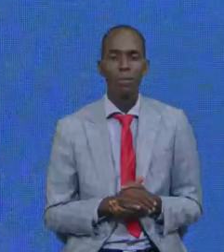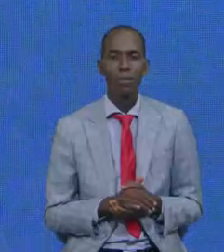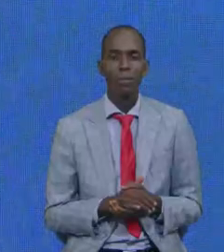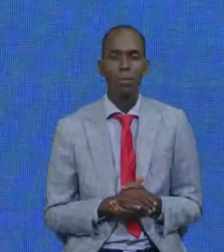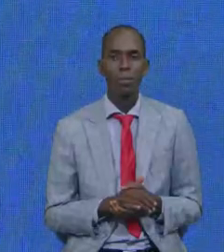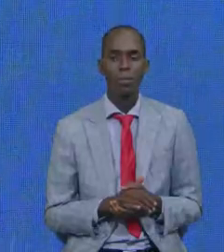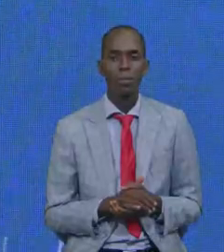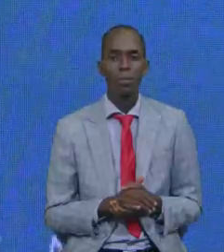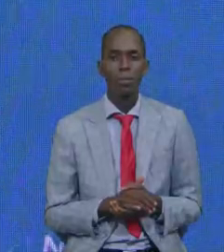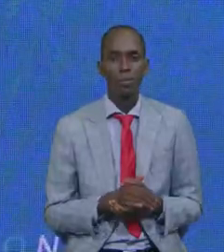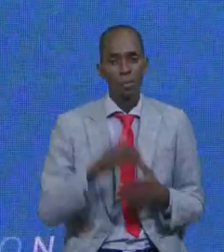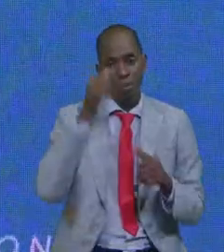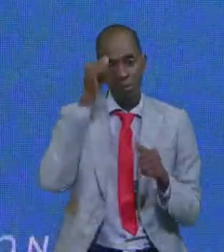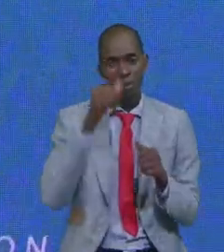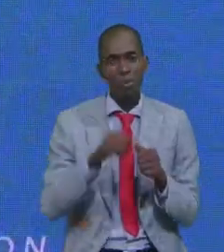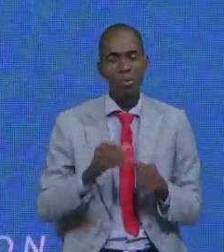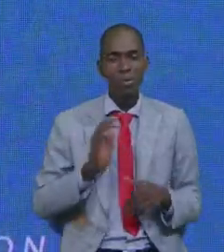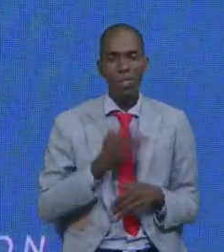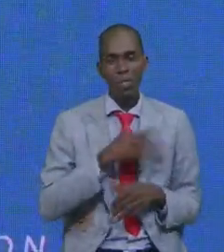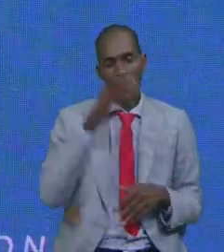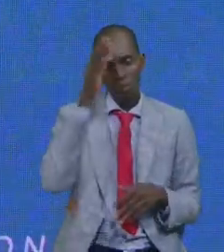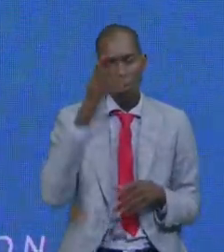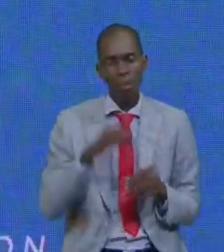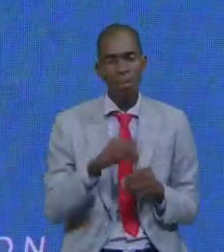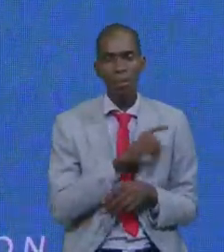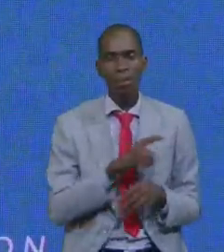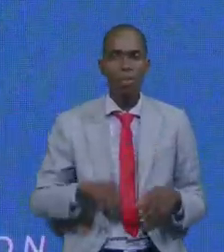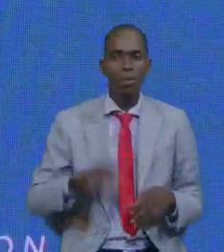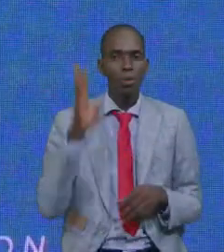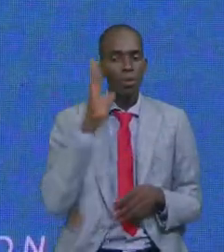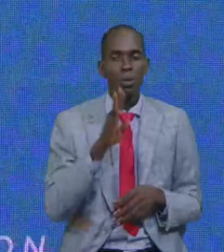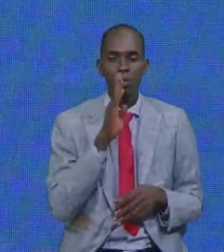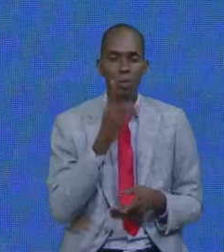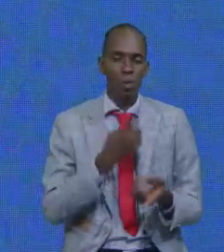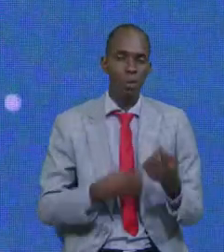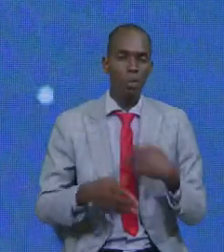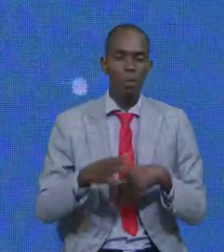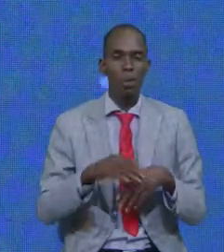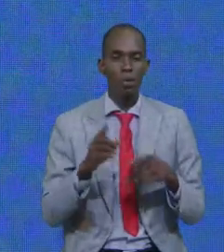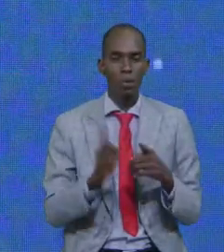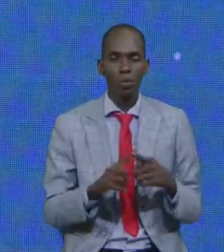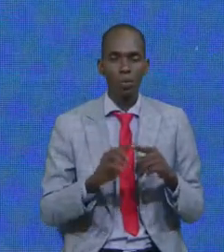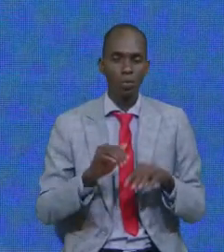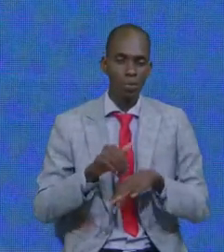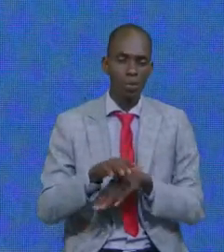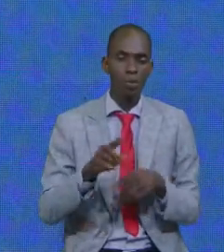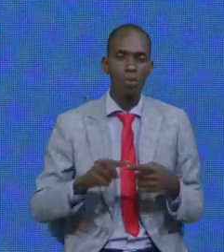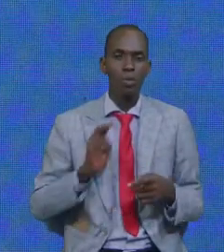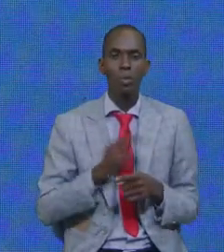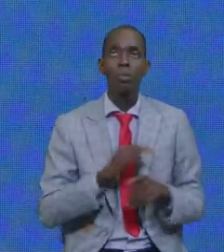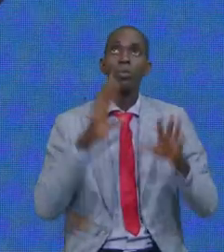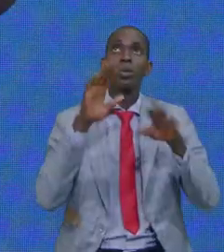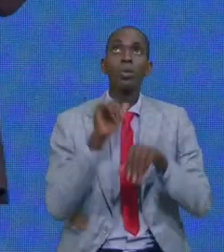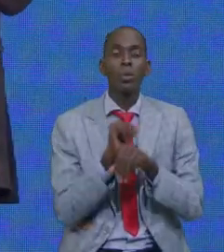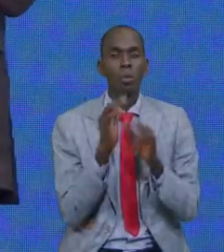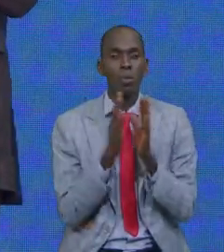Remember, our Father and the Lord will be ministering to us again, miracle prayers. Get ready. All of